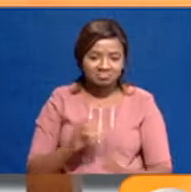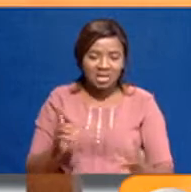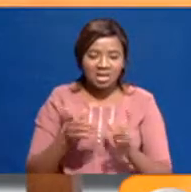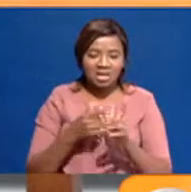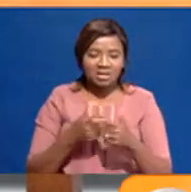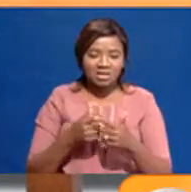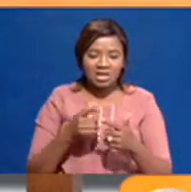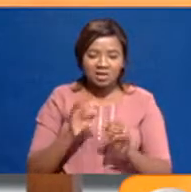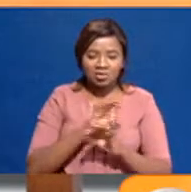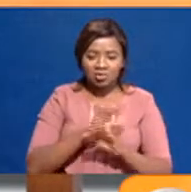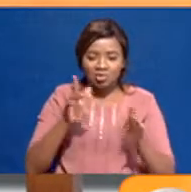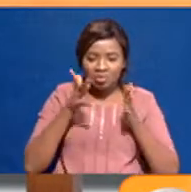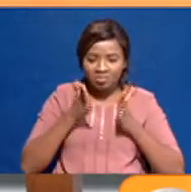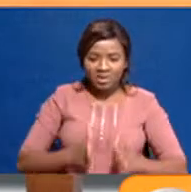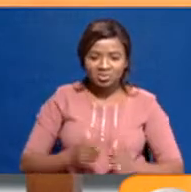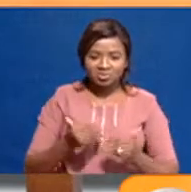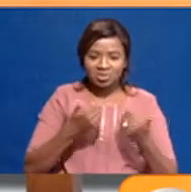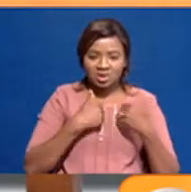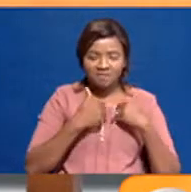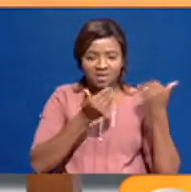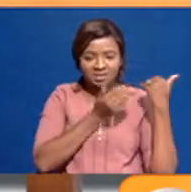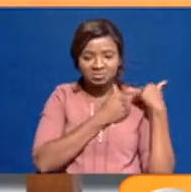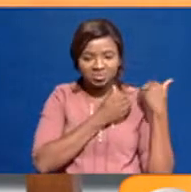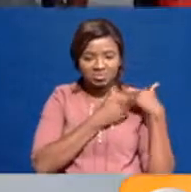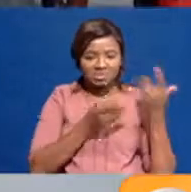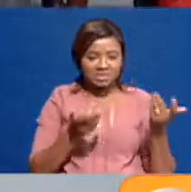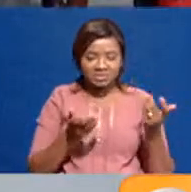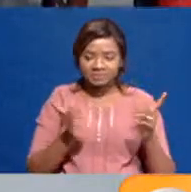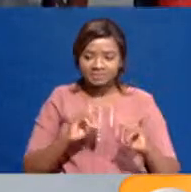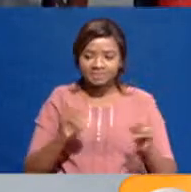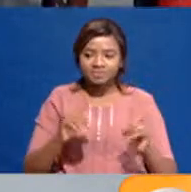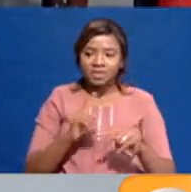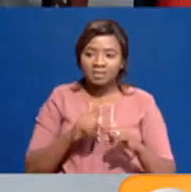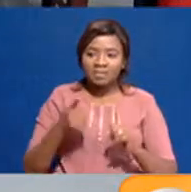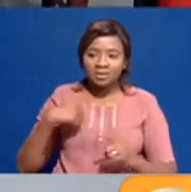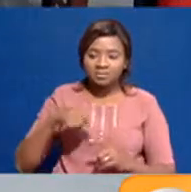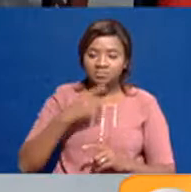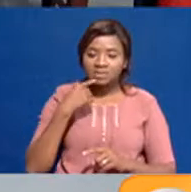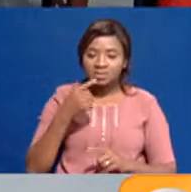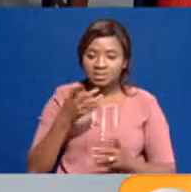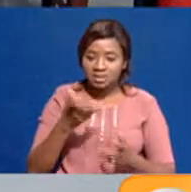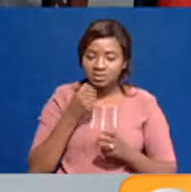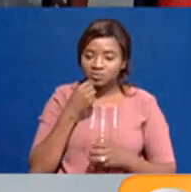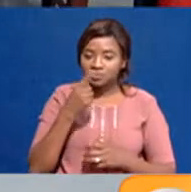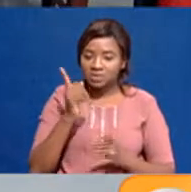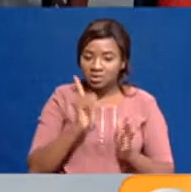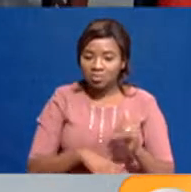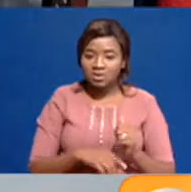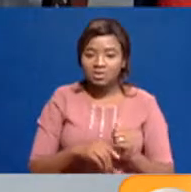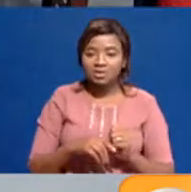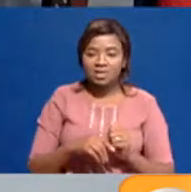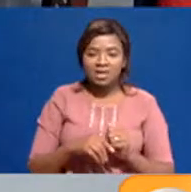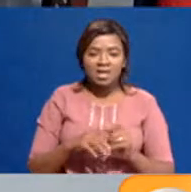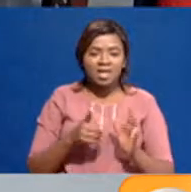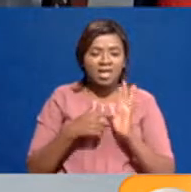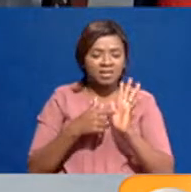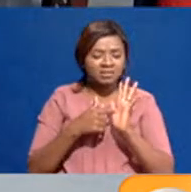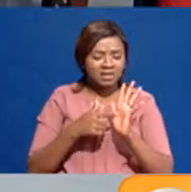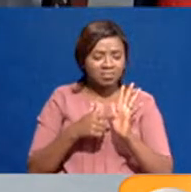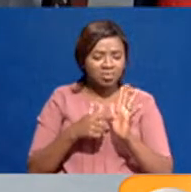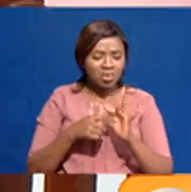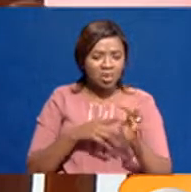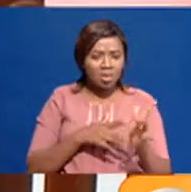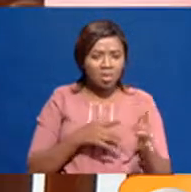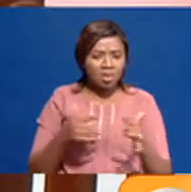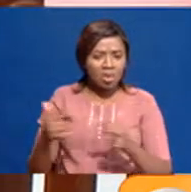is responsible. Yes. I think you need to tell Jeff. Yes. The Cold War kept us on